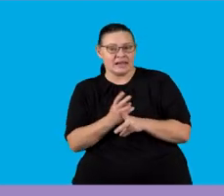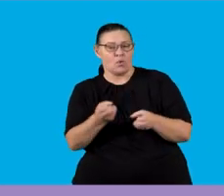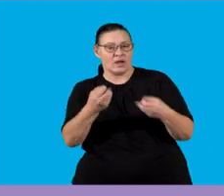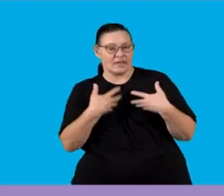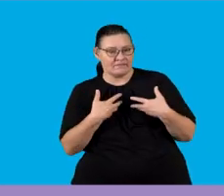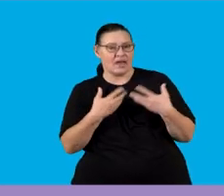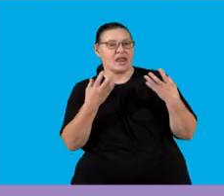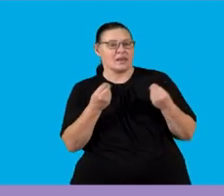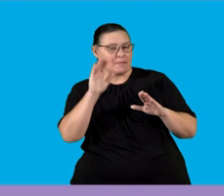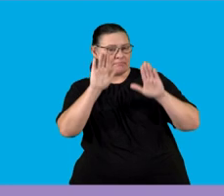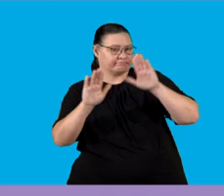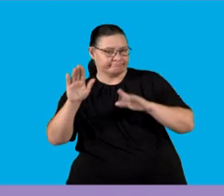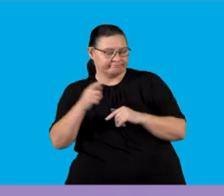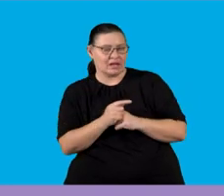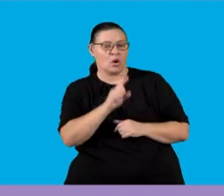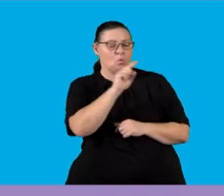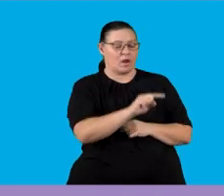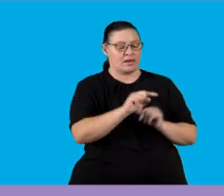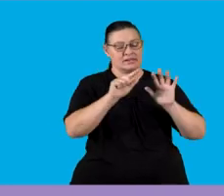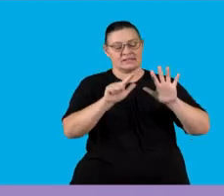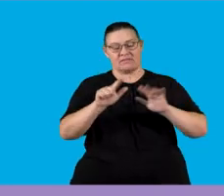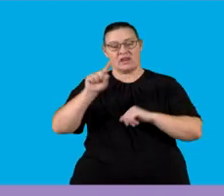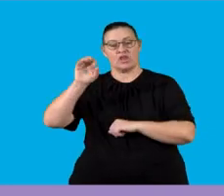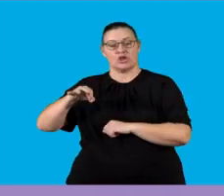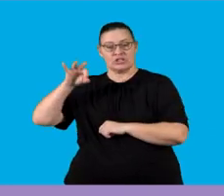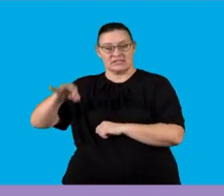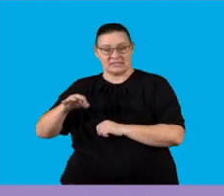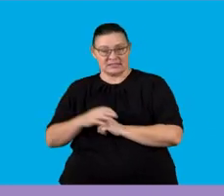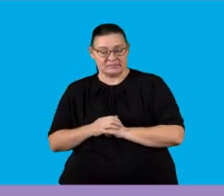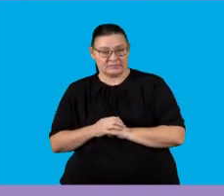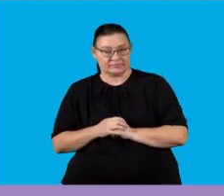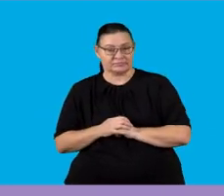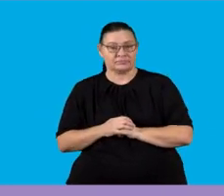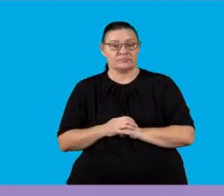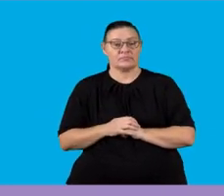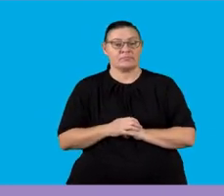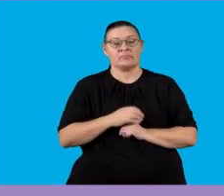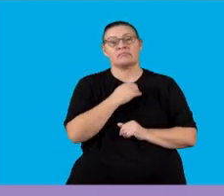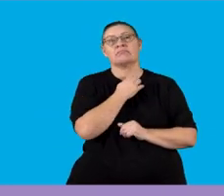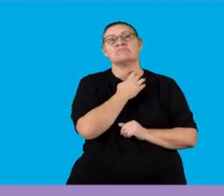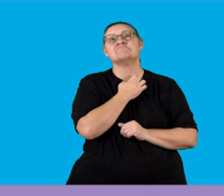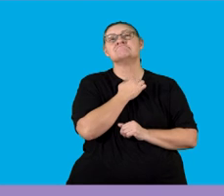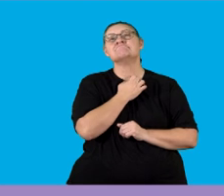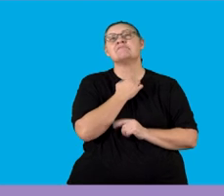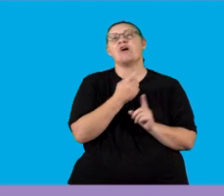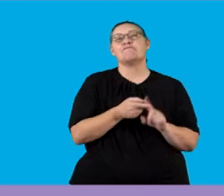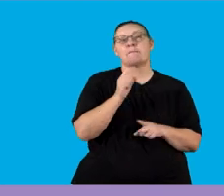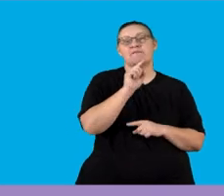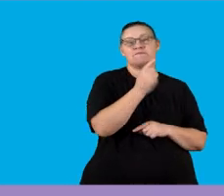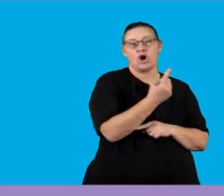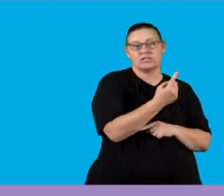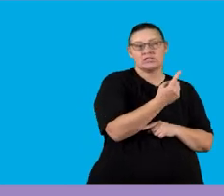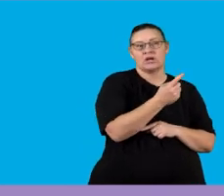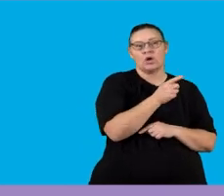term to the second term? And how are we moving from the second term to the third term? Because for us to determine the rule